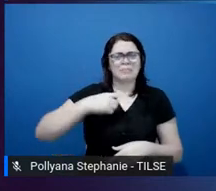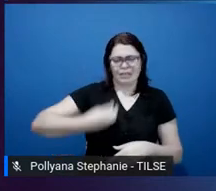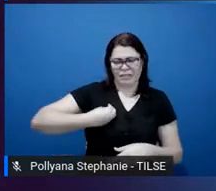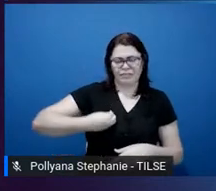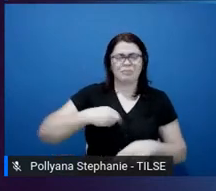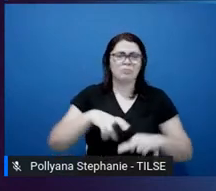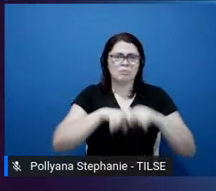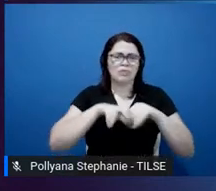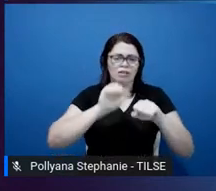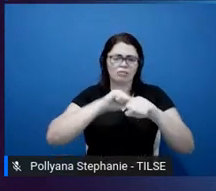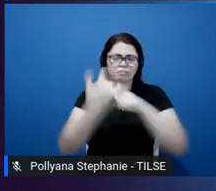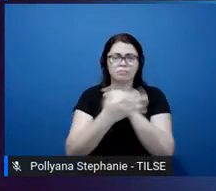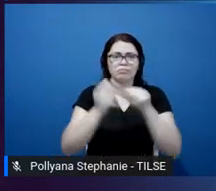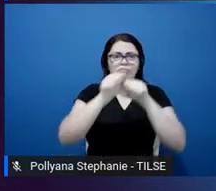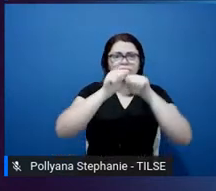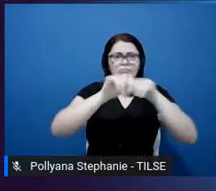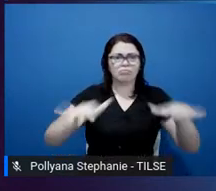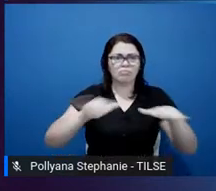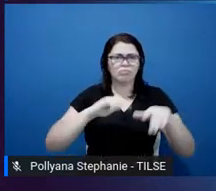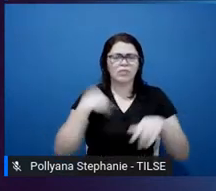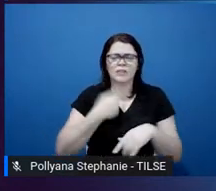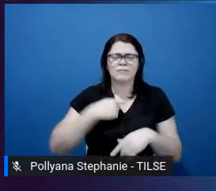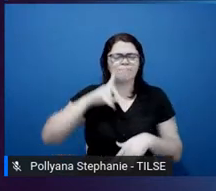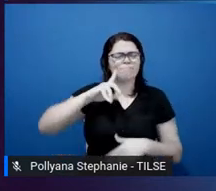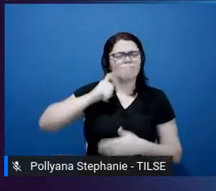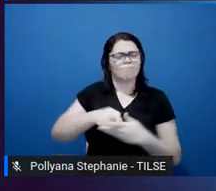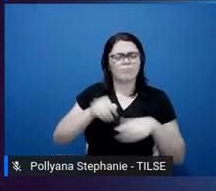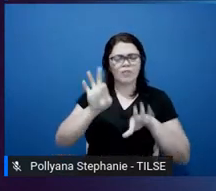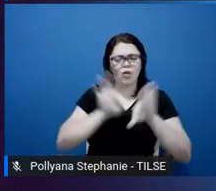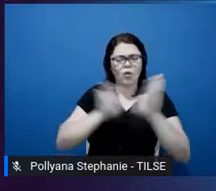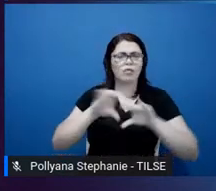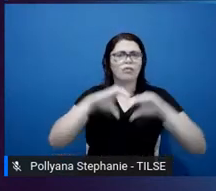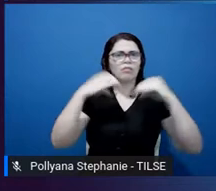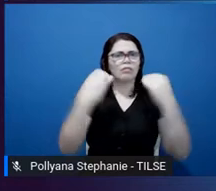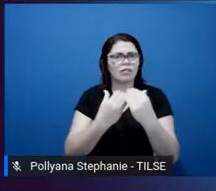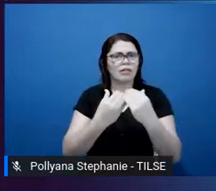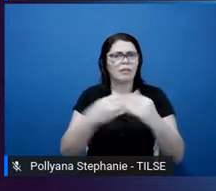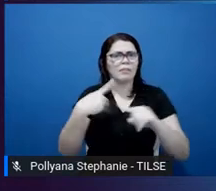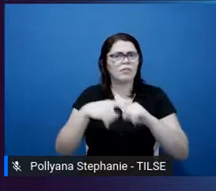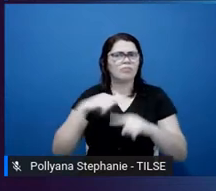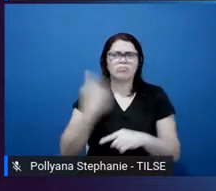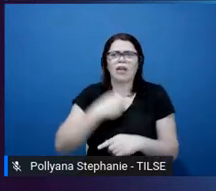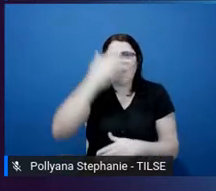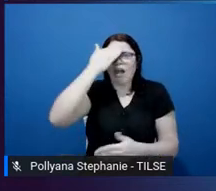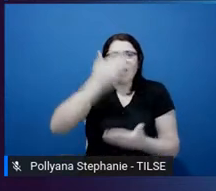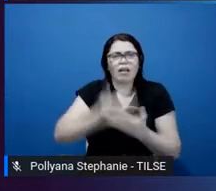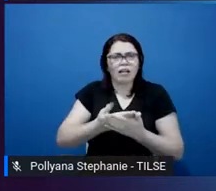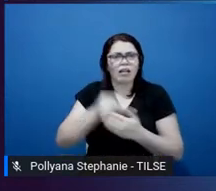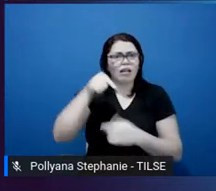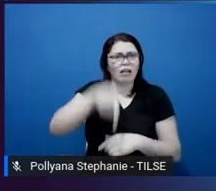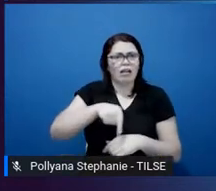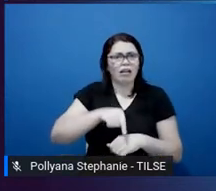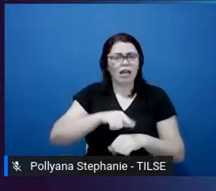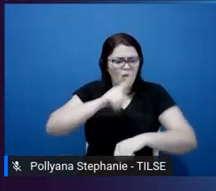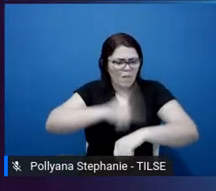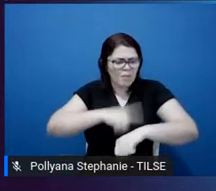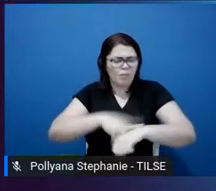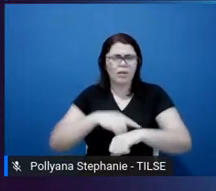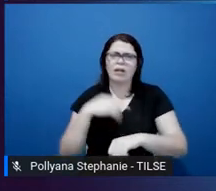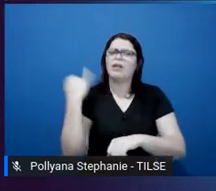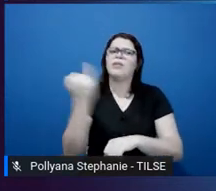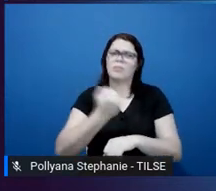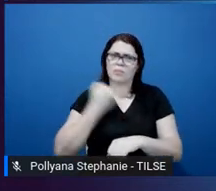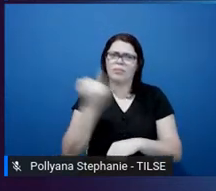COVID-19 pandemic, we decided to organize our conference as we believe that this is a very important moment for the teachers